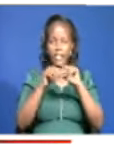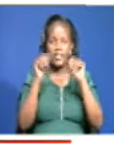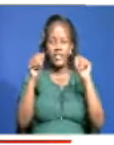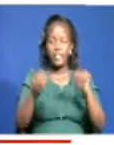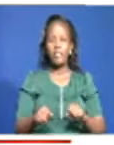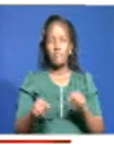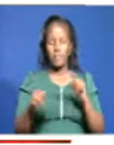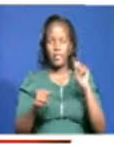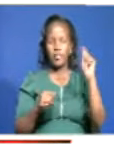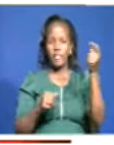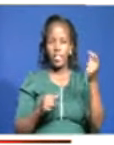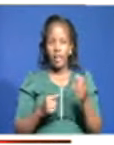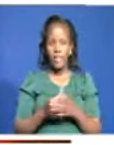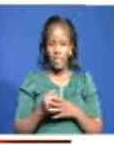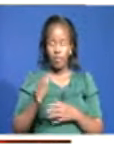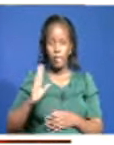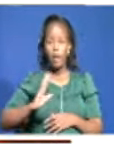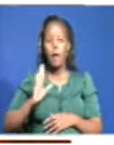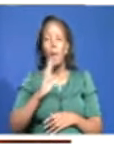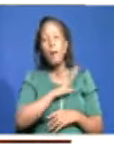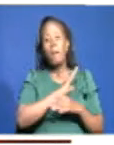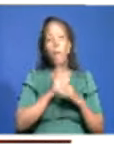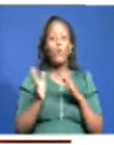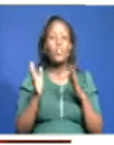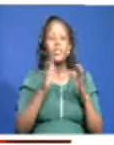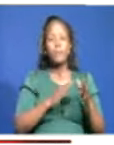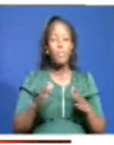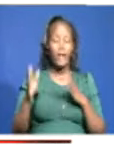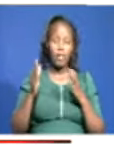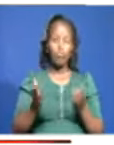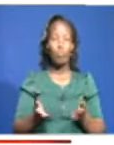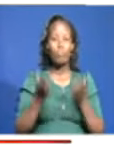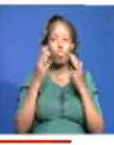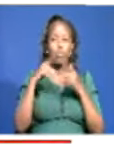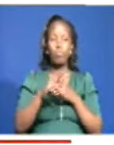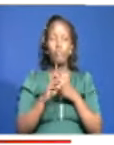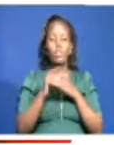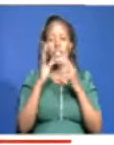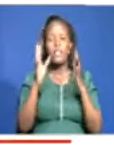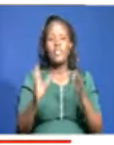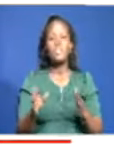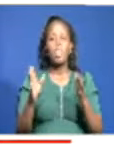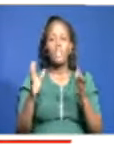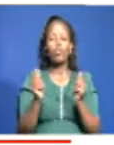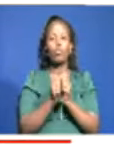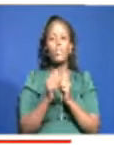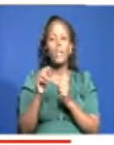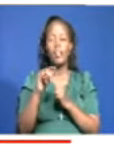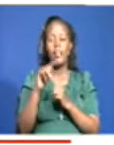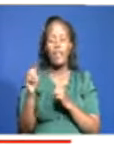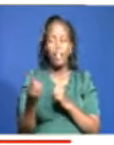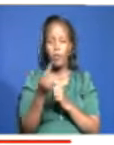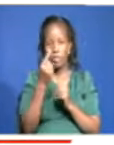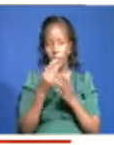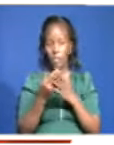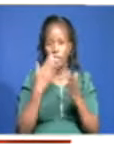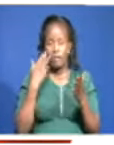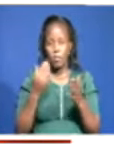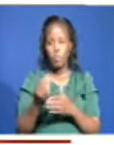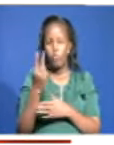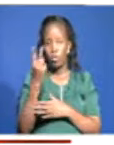The board intends to upscale the number of engineers to 10,000 by the year 2027 to meet